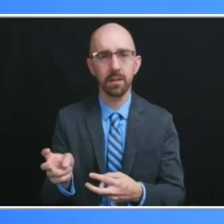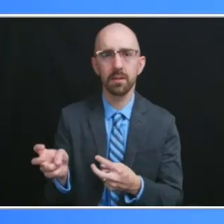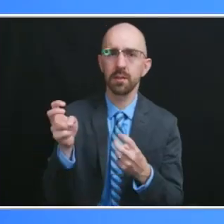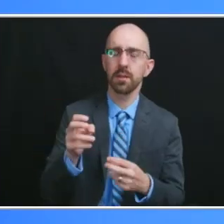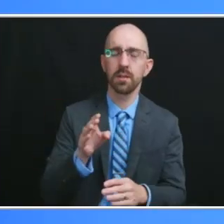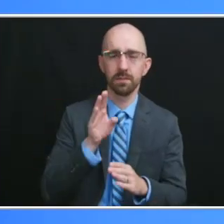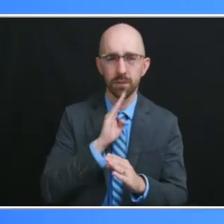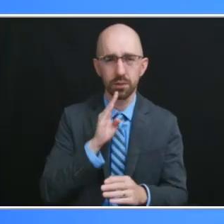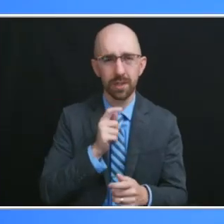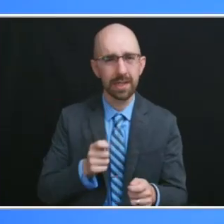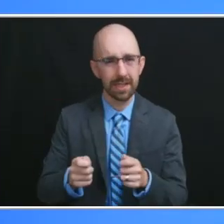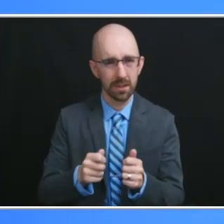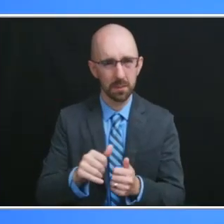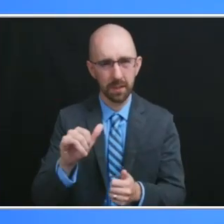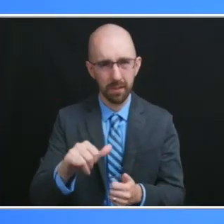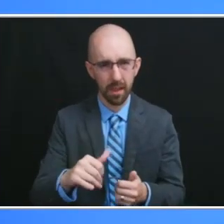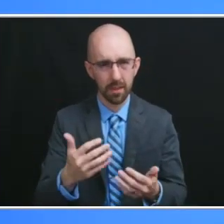with,